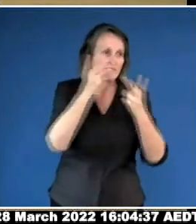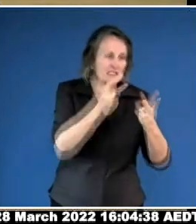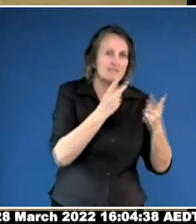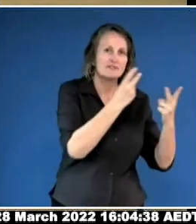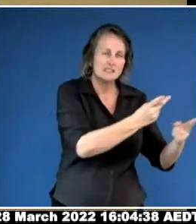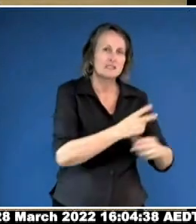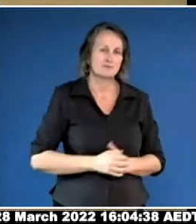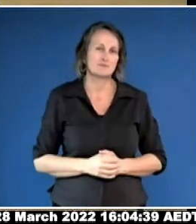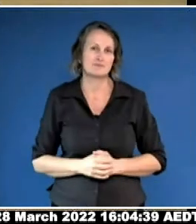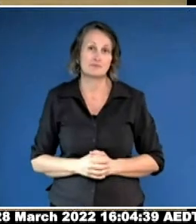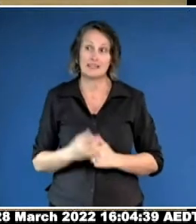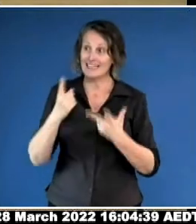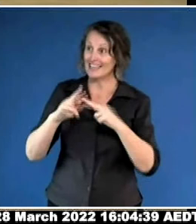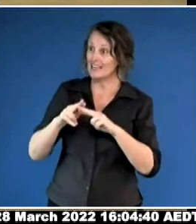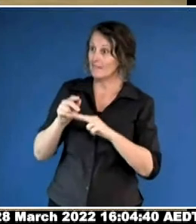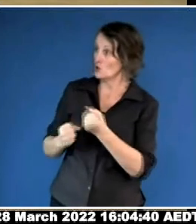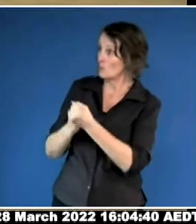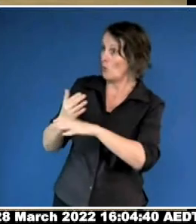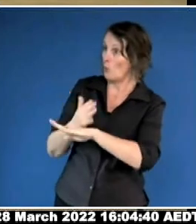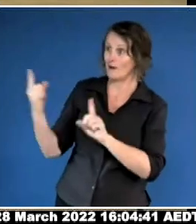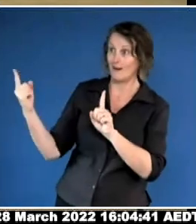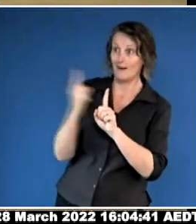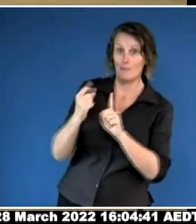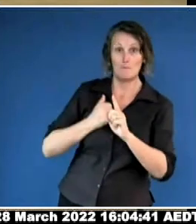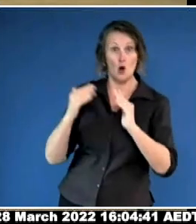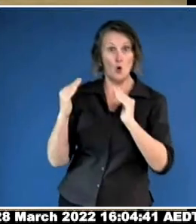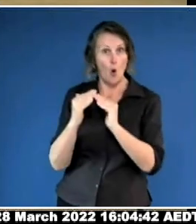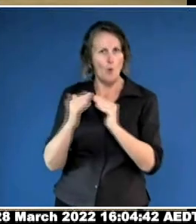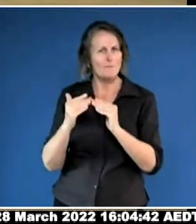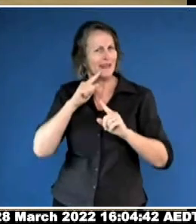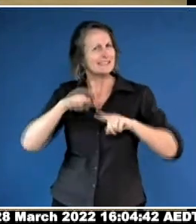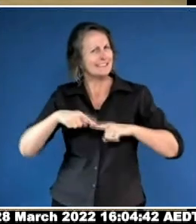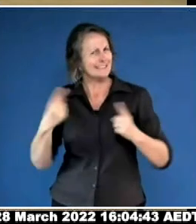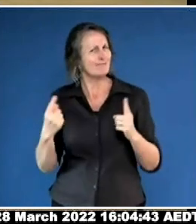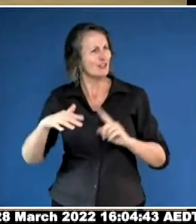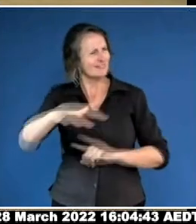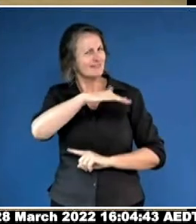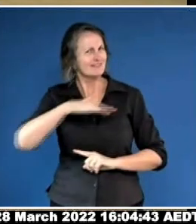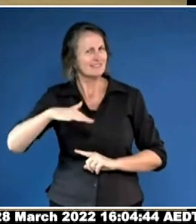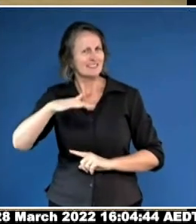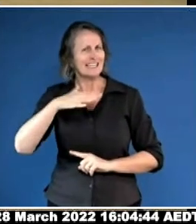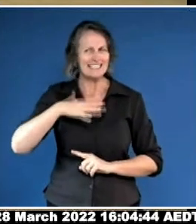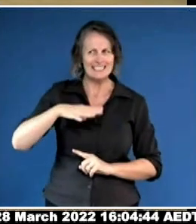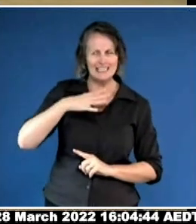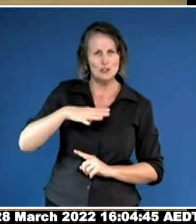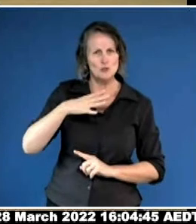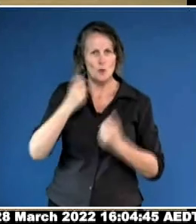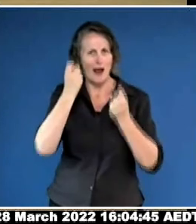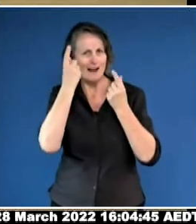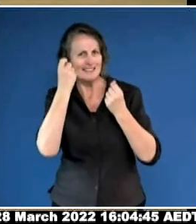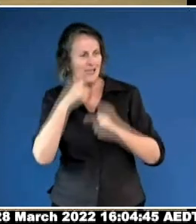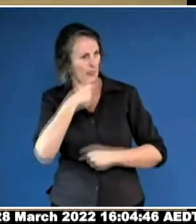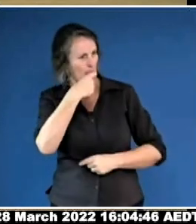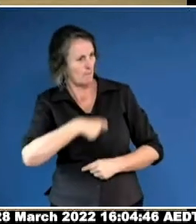and personal space of a person's home is a very different environment and requires greater sensitivity to observing the mood of the